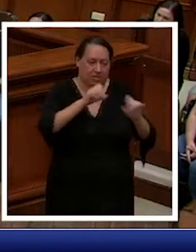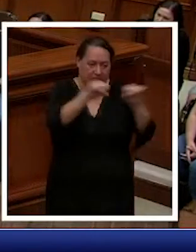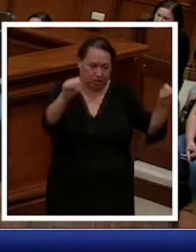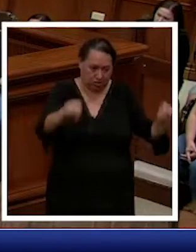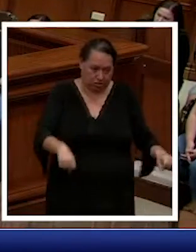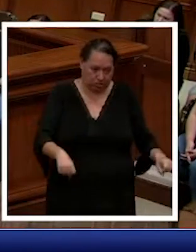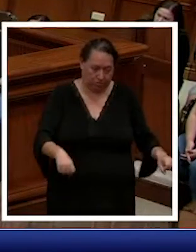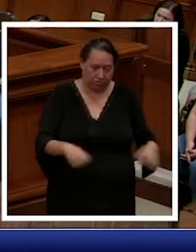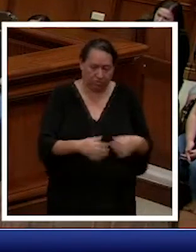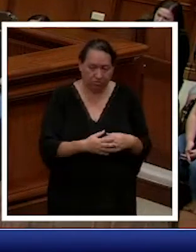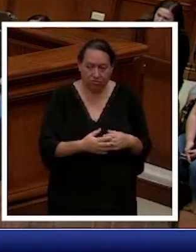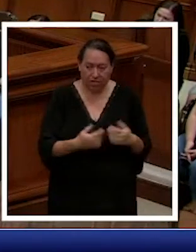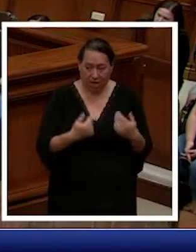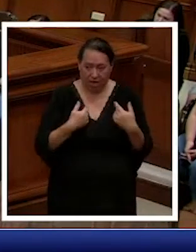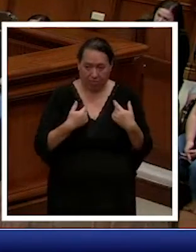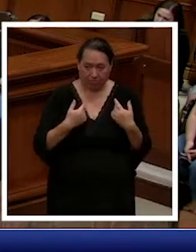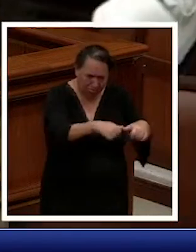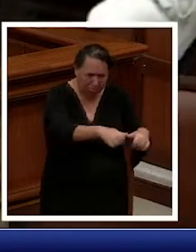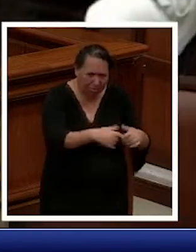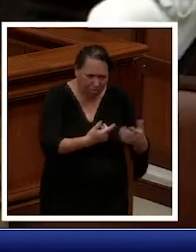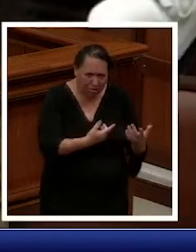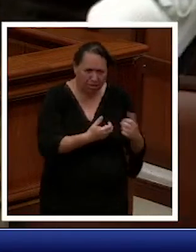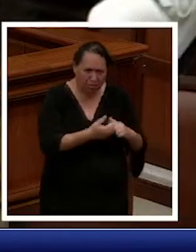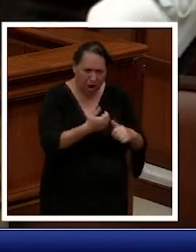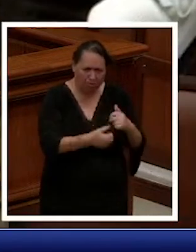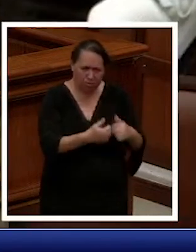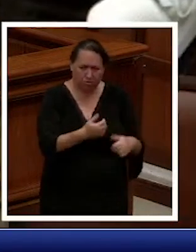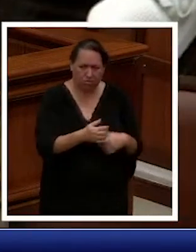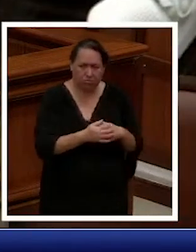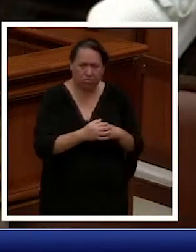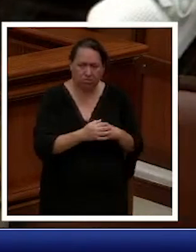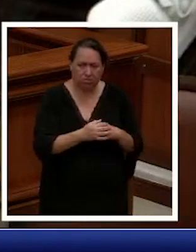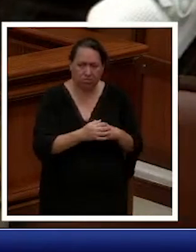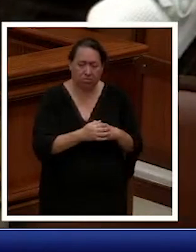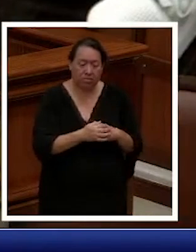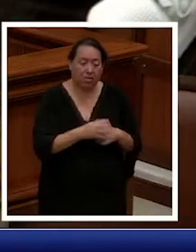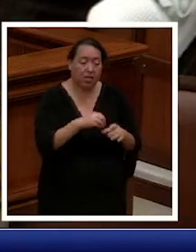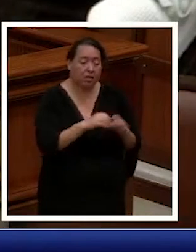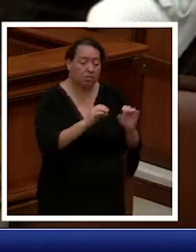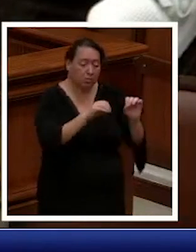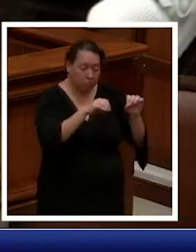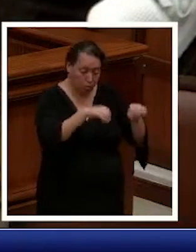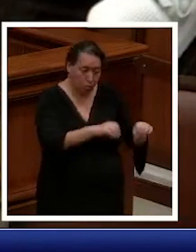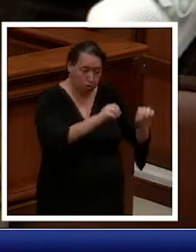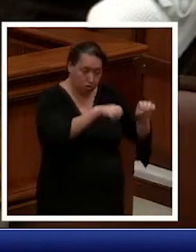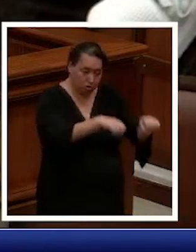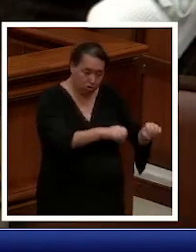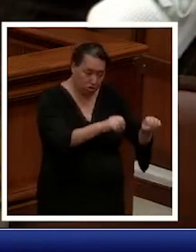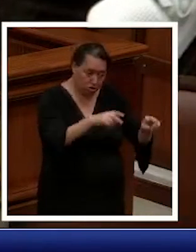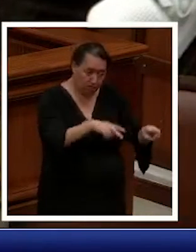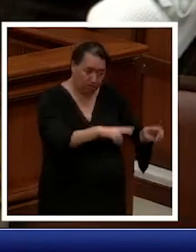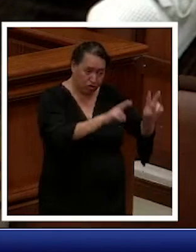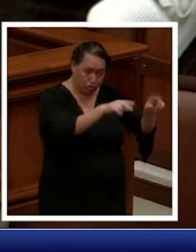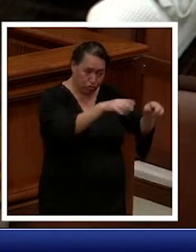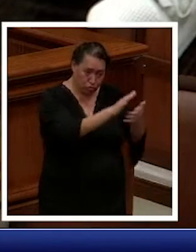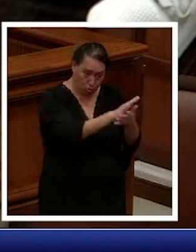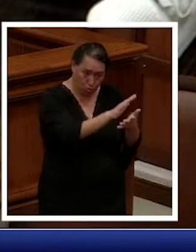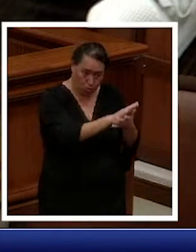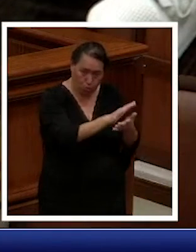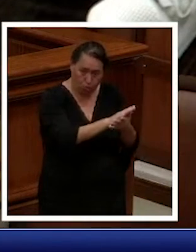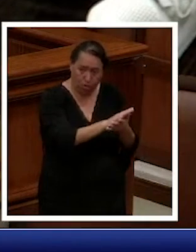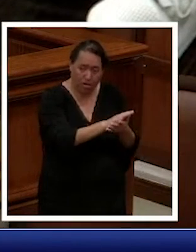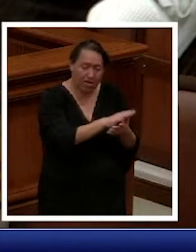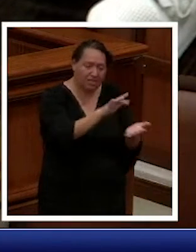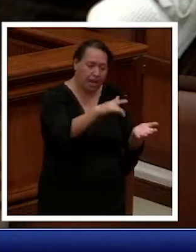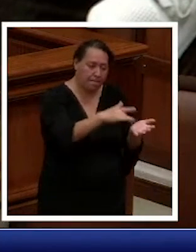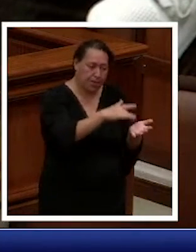Division last year at the Guam Legislature. In Ocean View, I know the concerns were the molds and the mildew at the school.